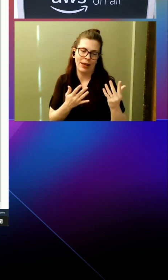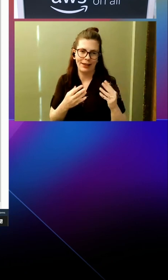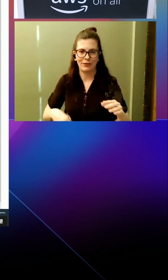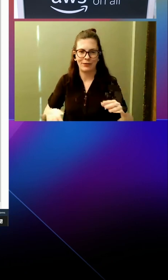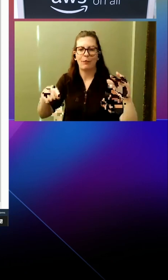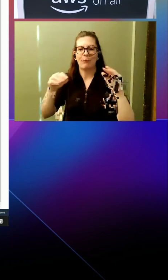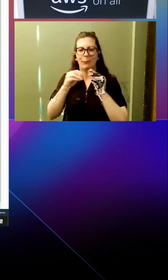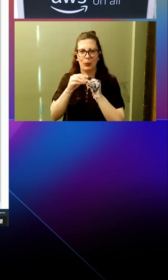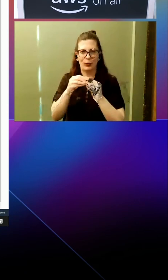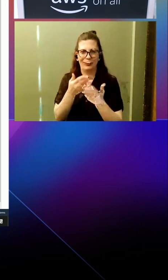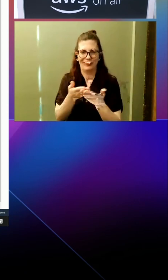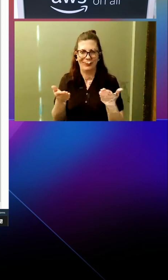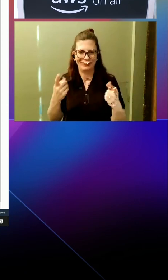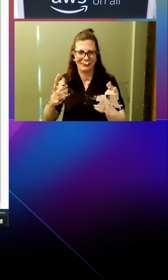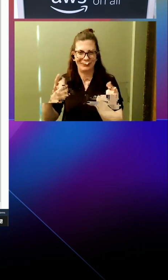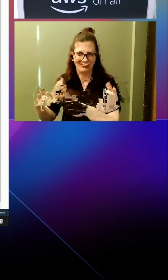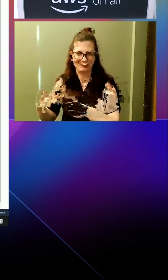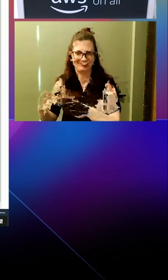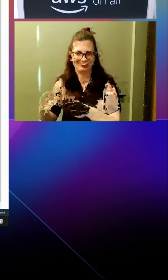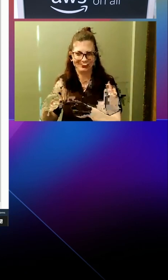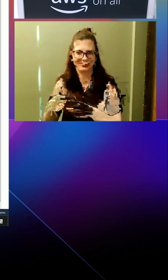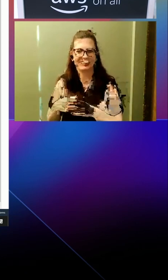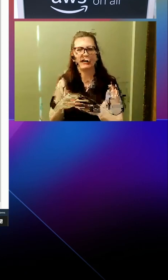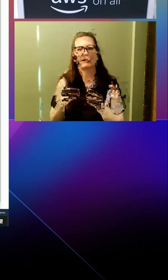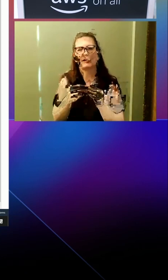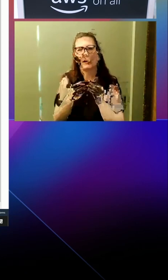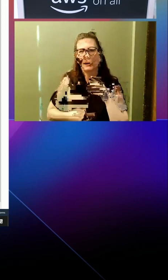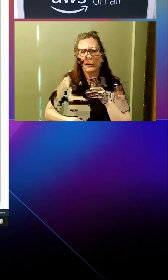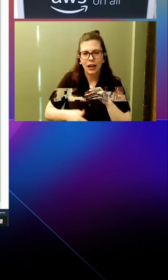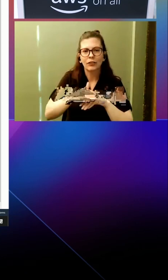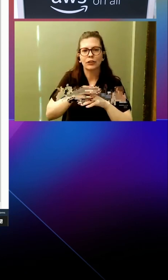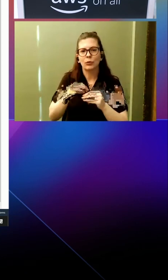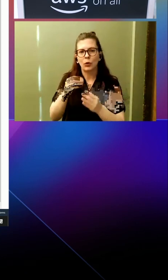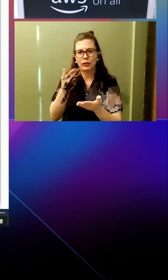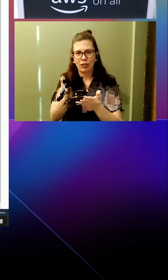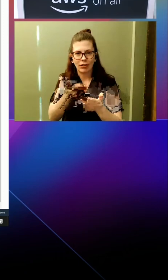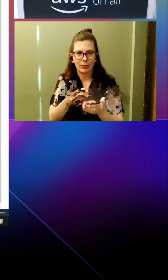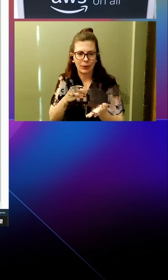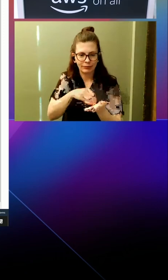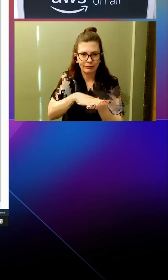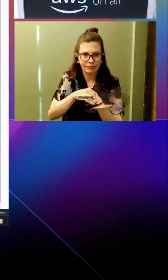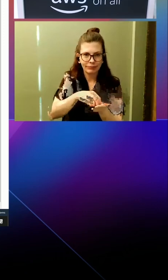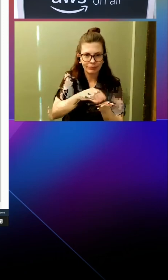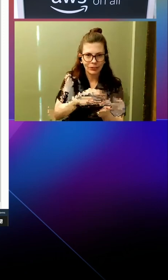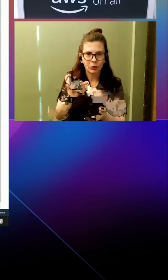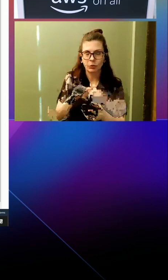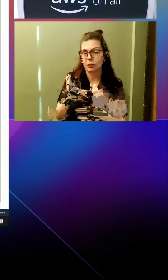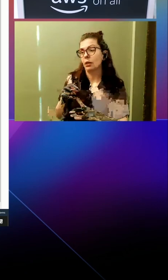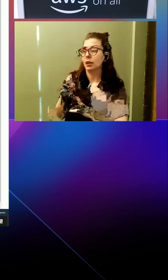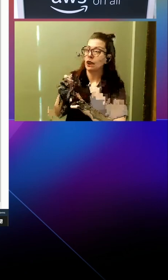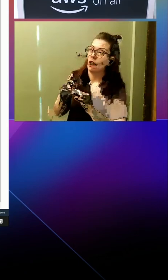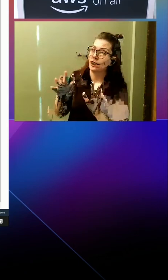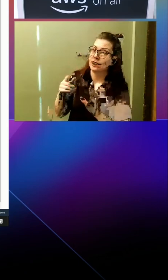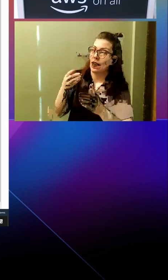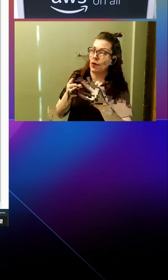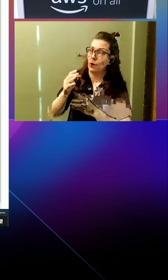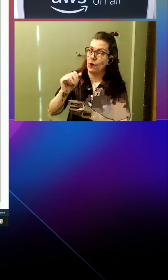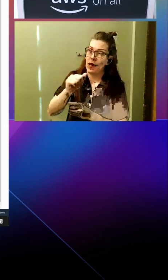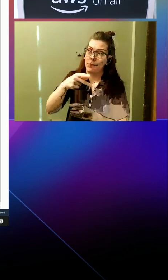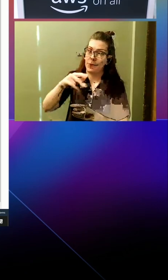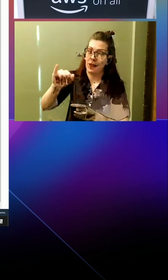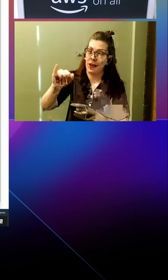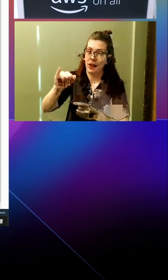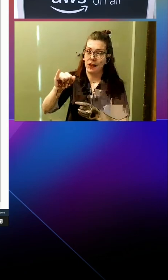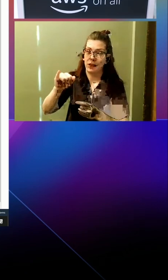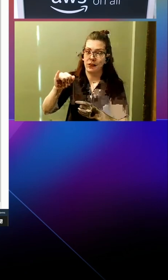things covered and, more document coverages. And obviously, because this is just done through the API, and you